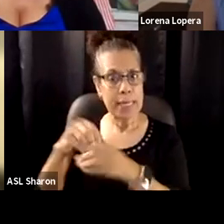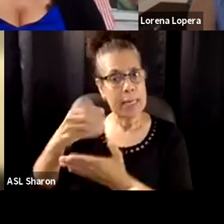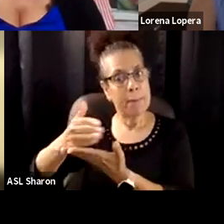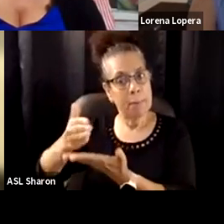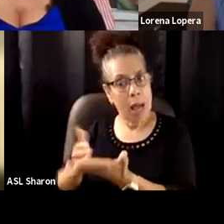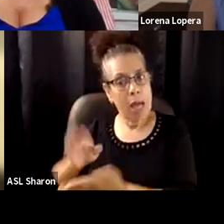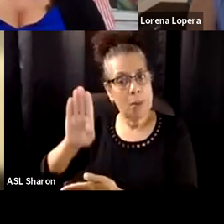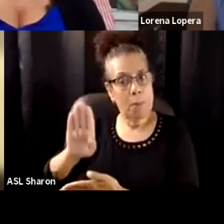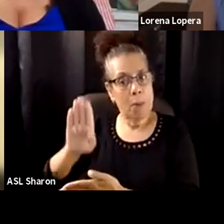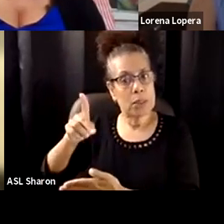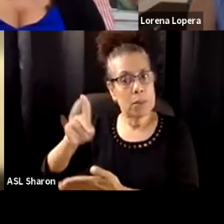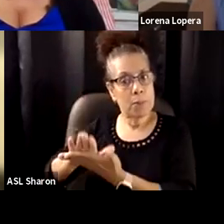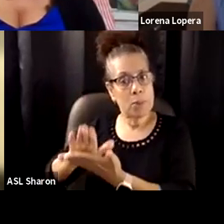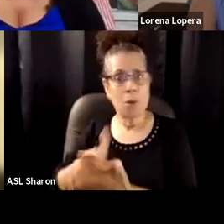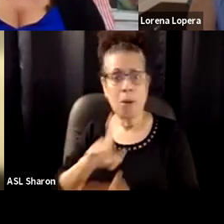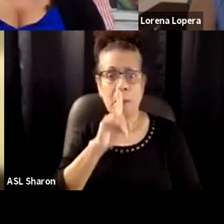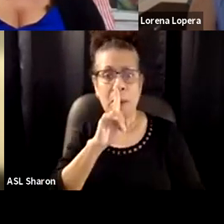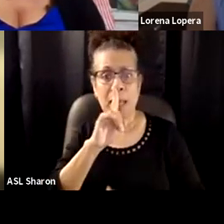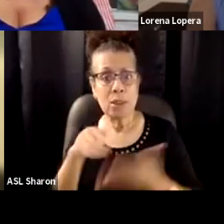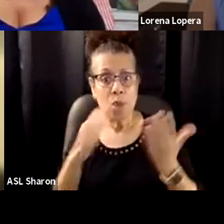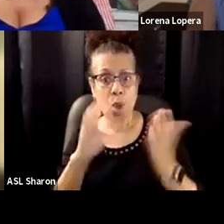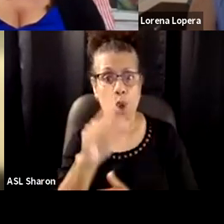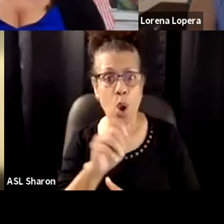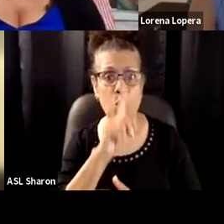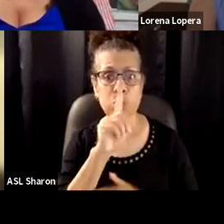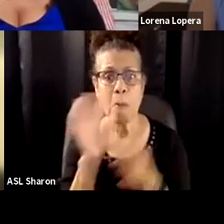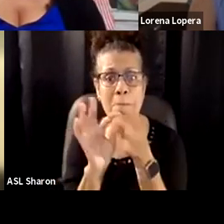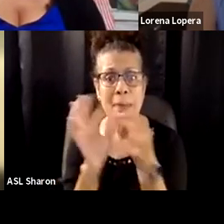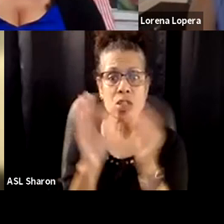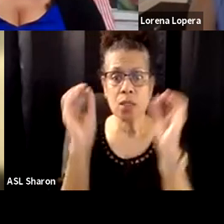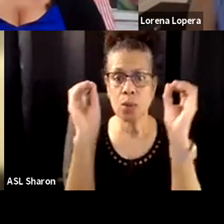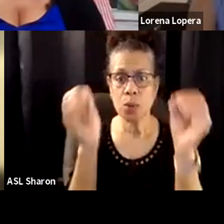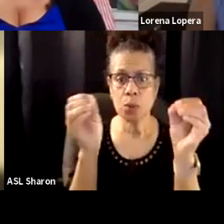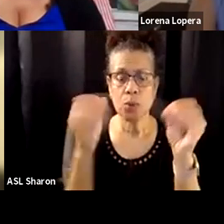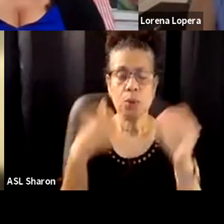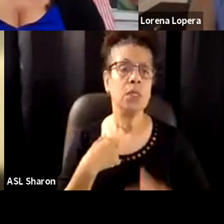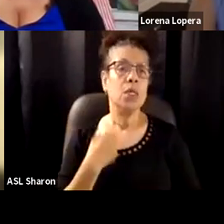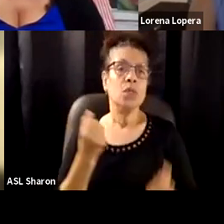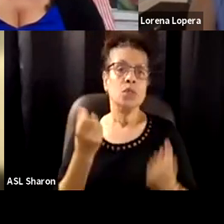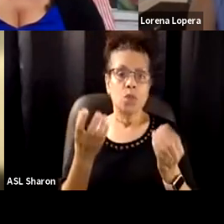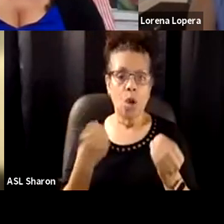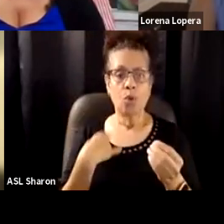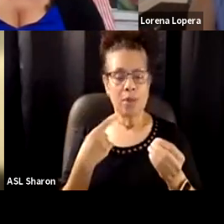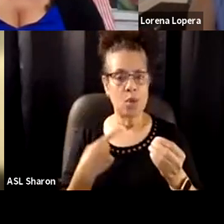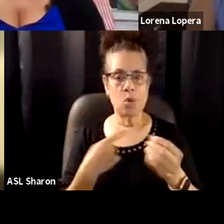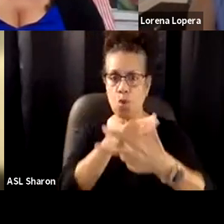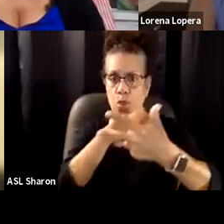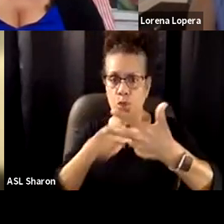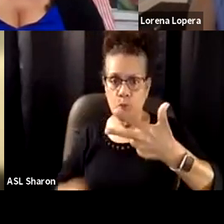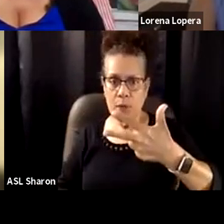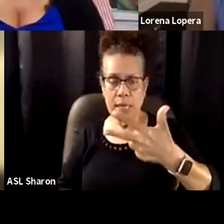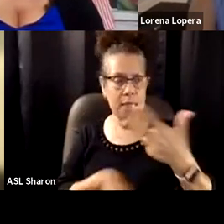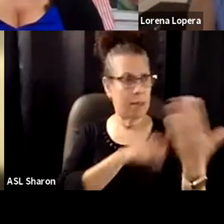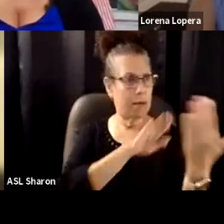schools is barely mentioned in a proposed code in failing to resolve the contradictions that these competing paradigms